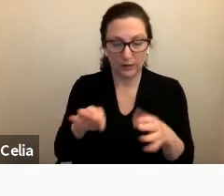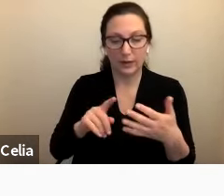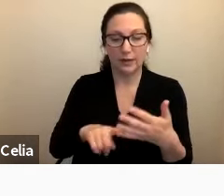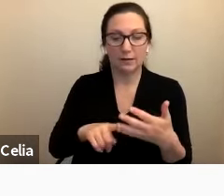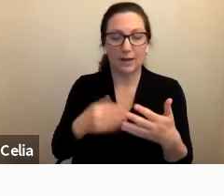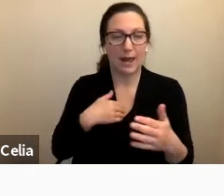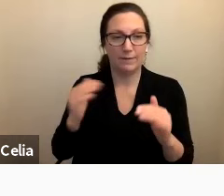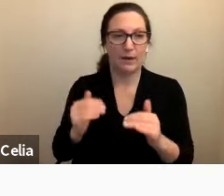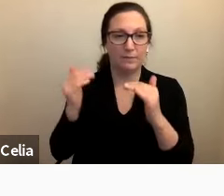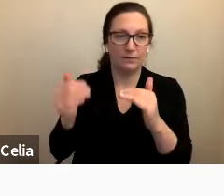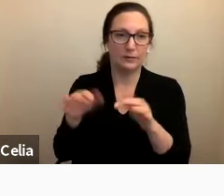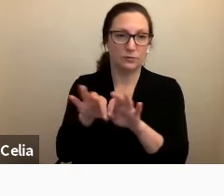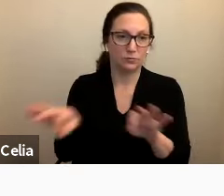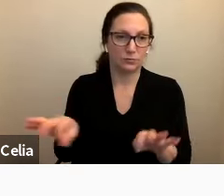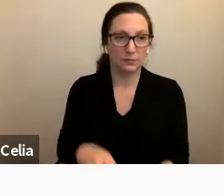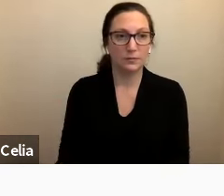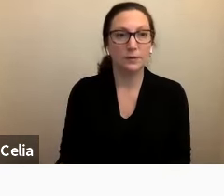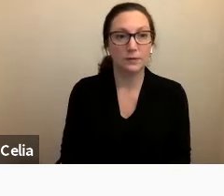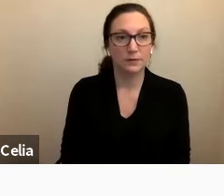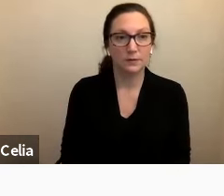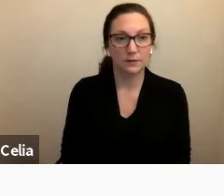an advanced degree.